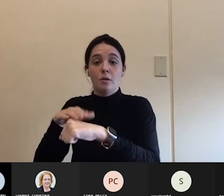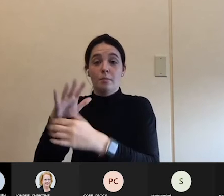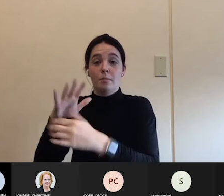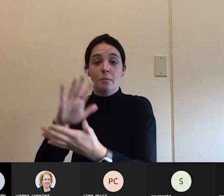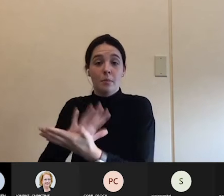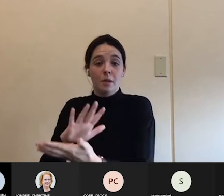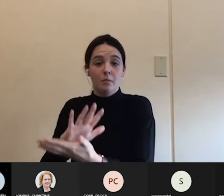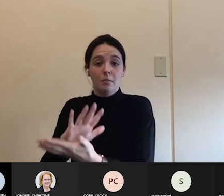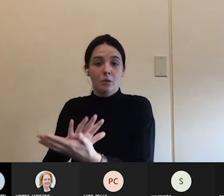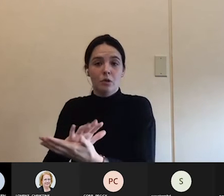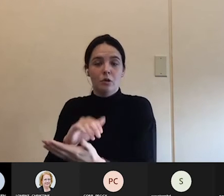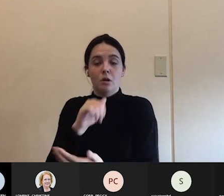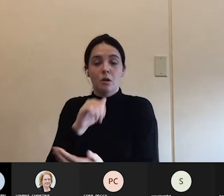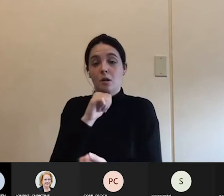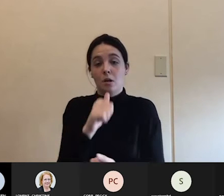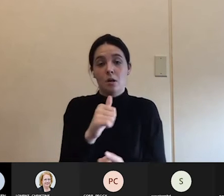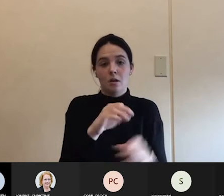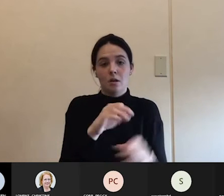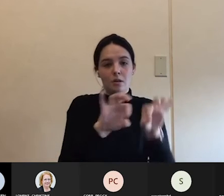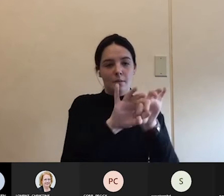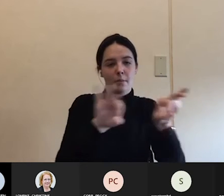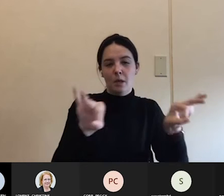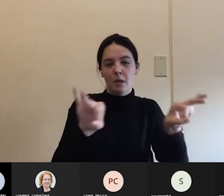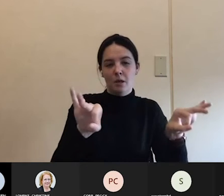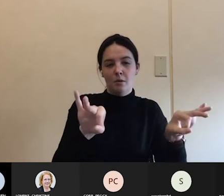that.